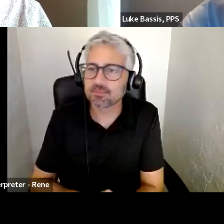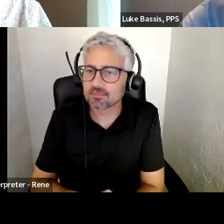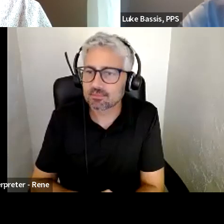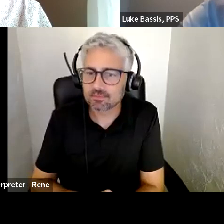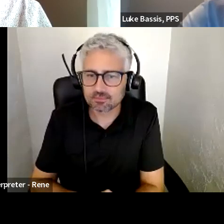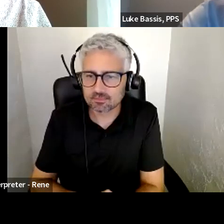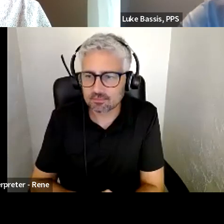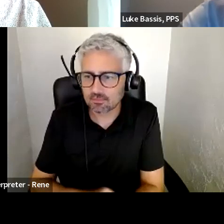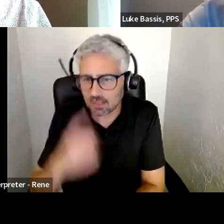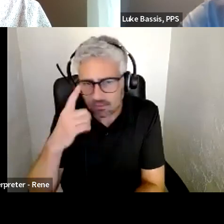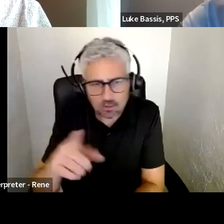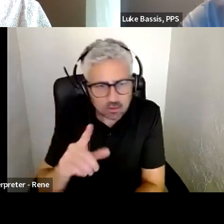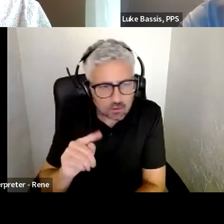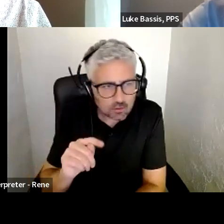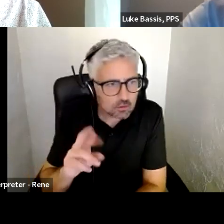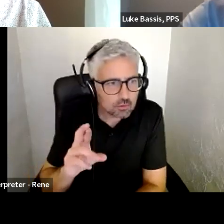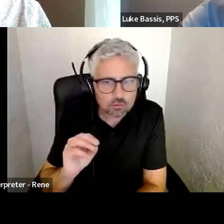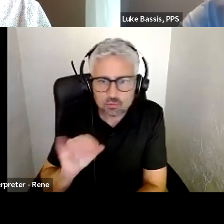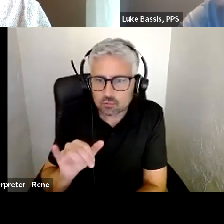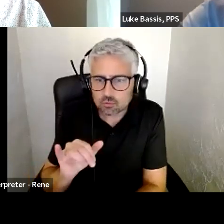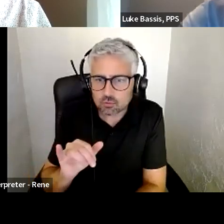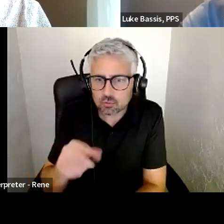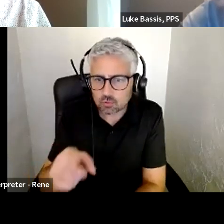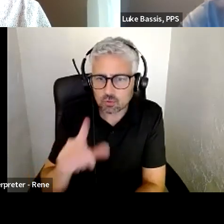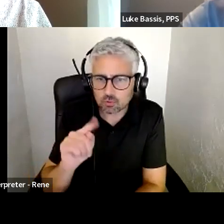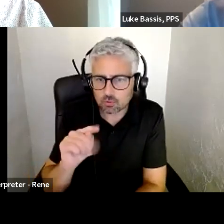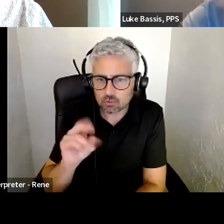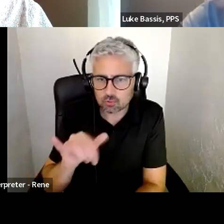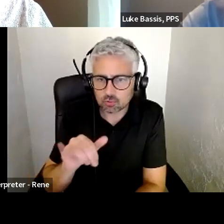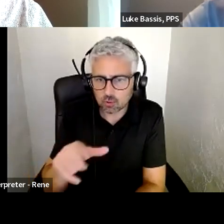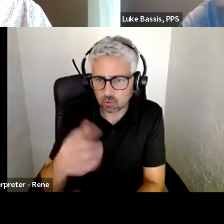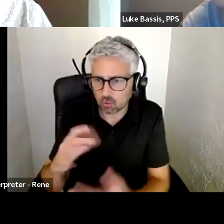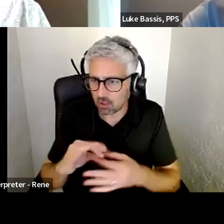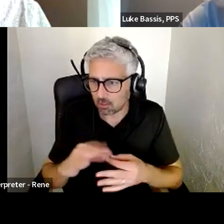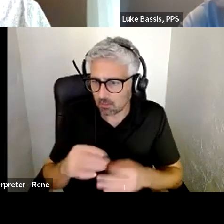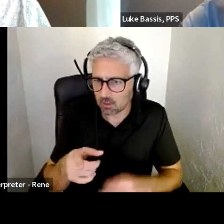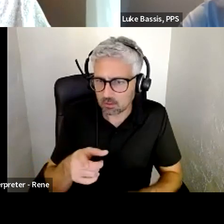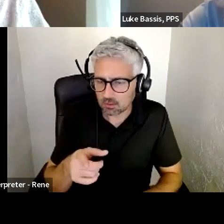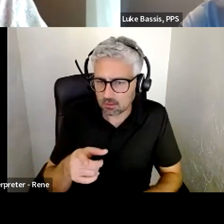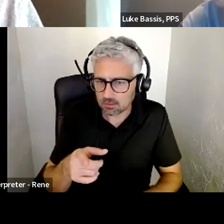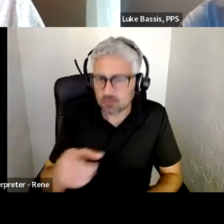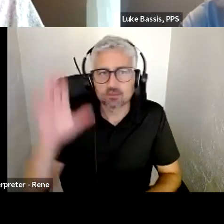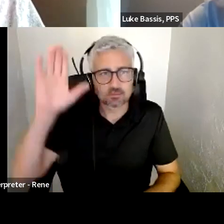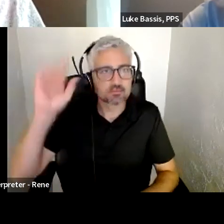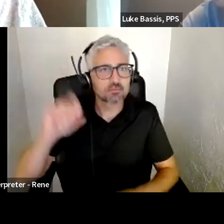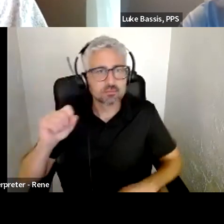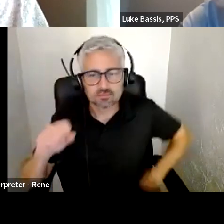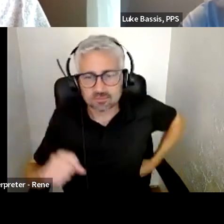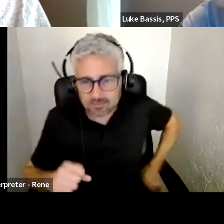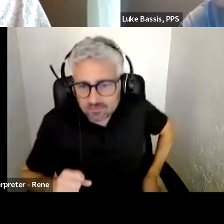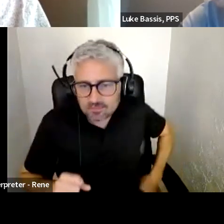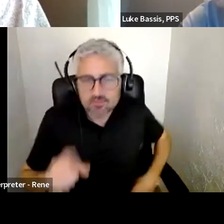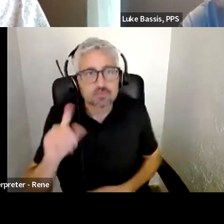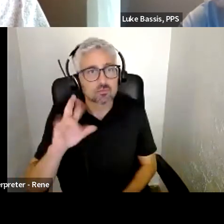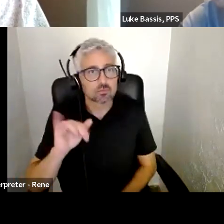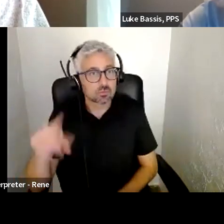And I think Troy, you're definitely like to chime in or any closer comments. I'm here. I'm here, and hopefully